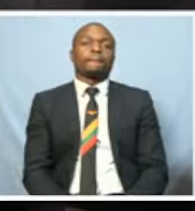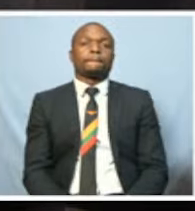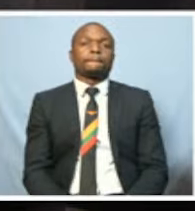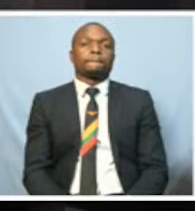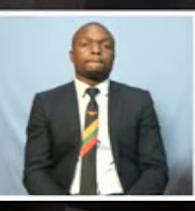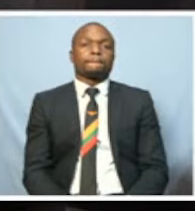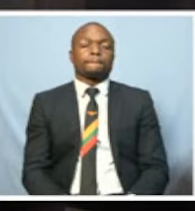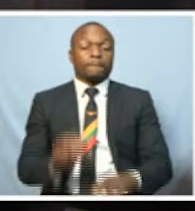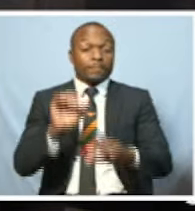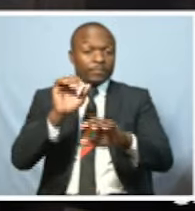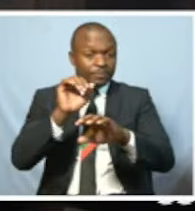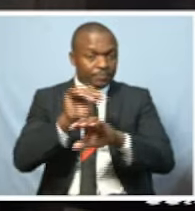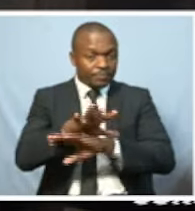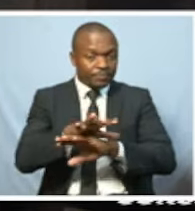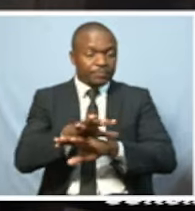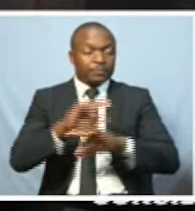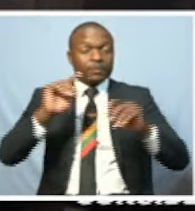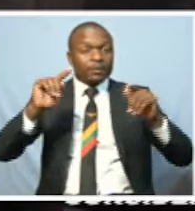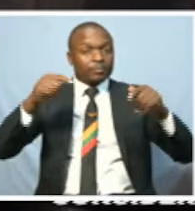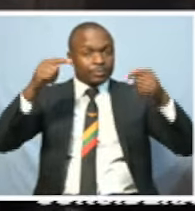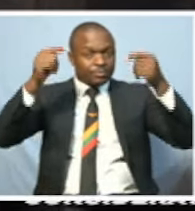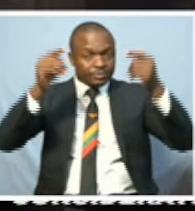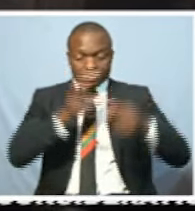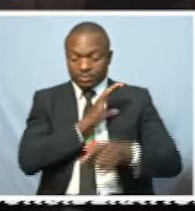sent to the successful bidder.